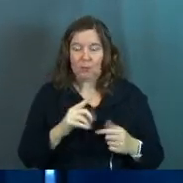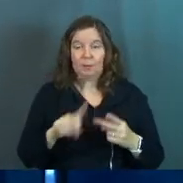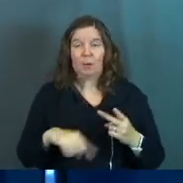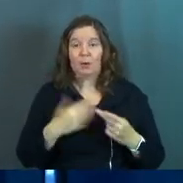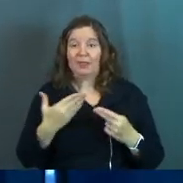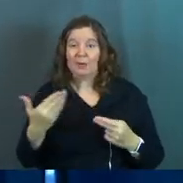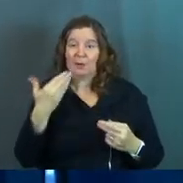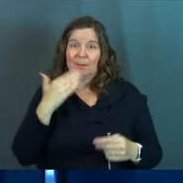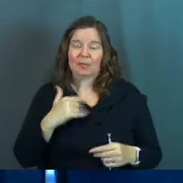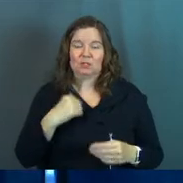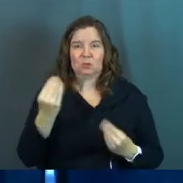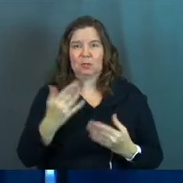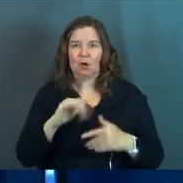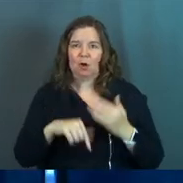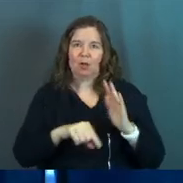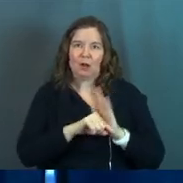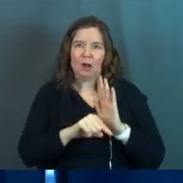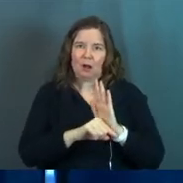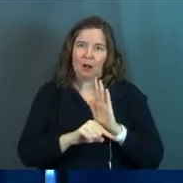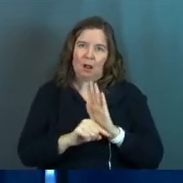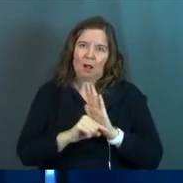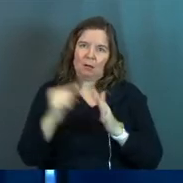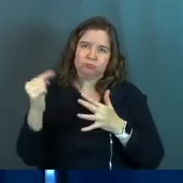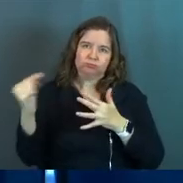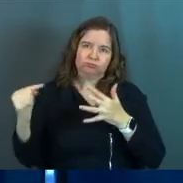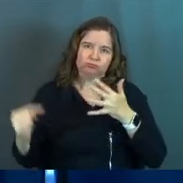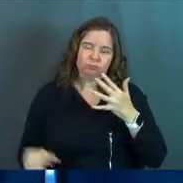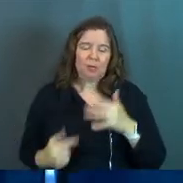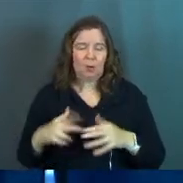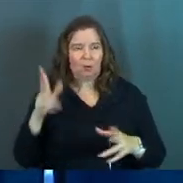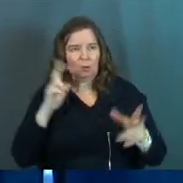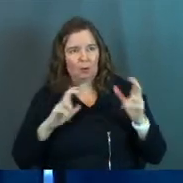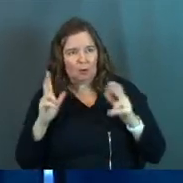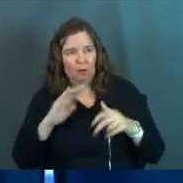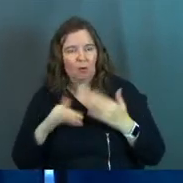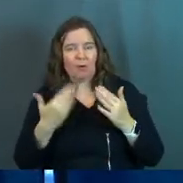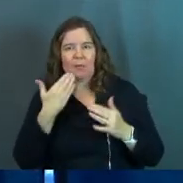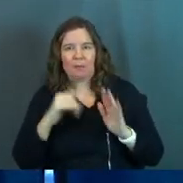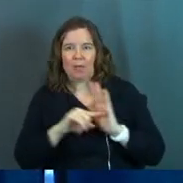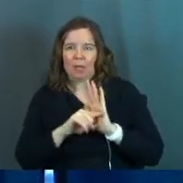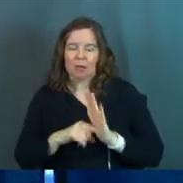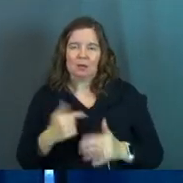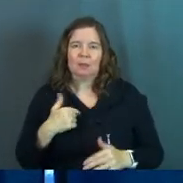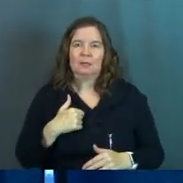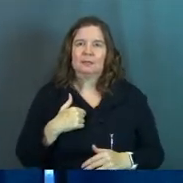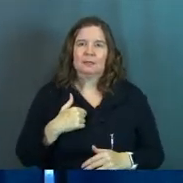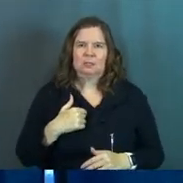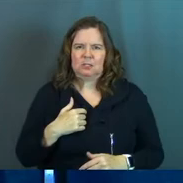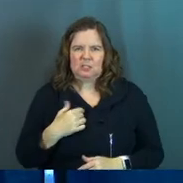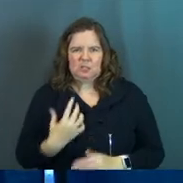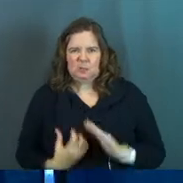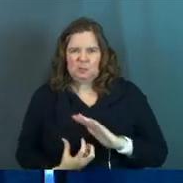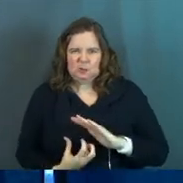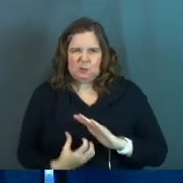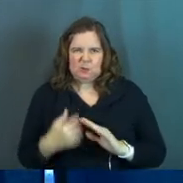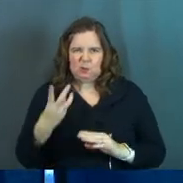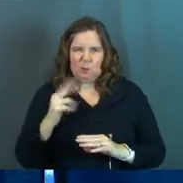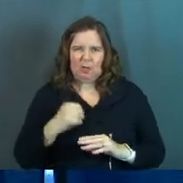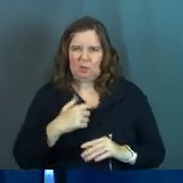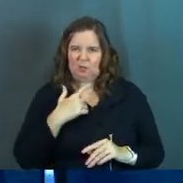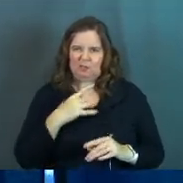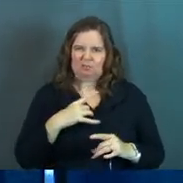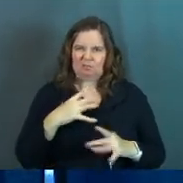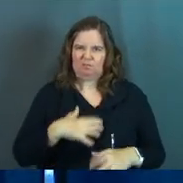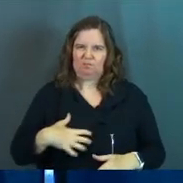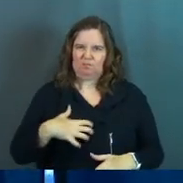But when things were bad, she would tell us all the bad. And we would hear all the bad, and you just kind of like, Dwayne, you know, you just kind of hated